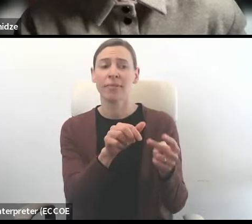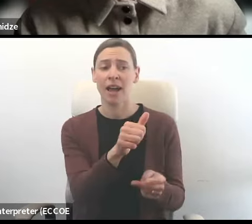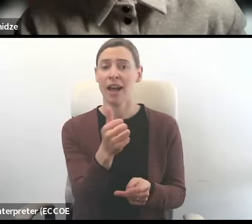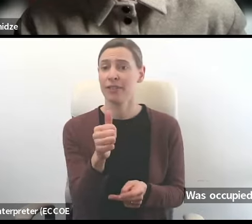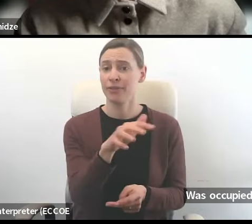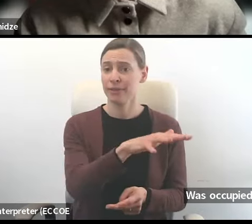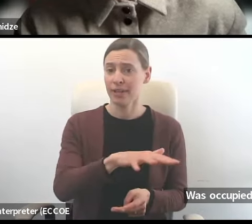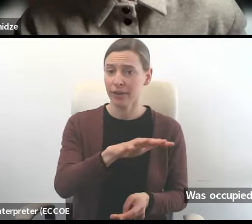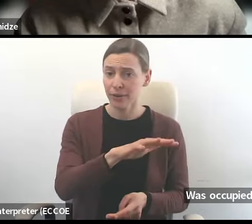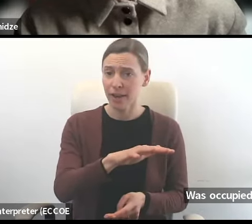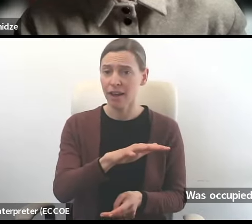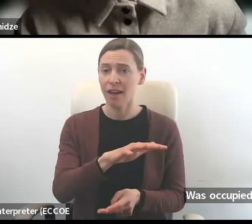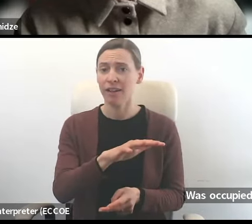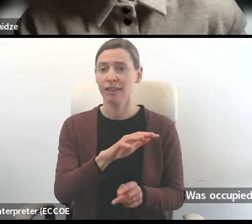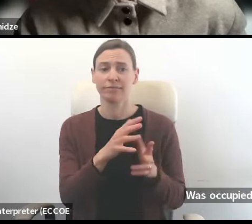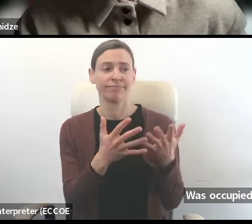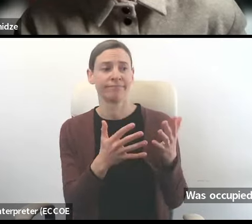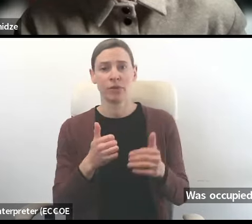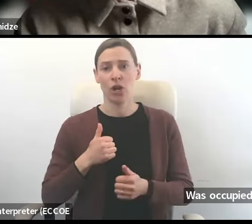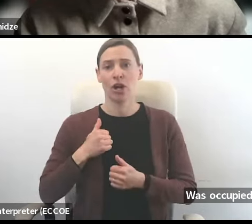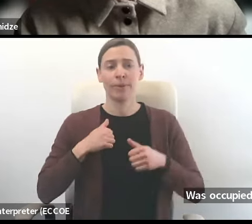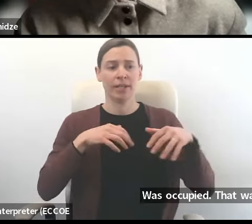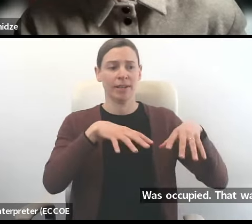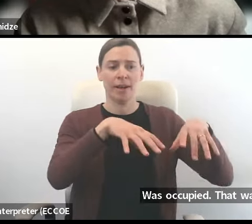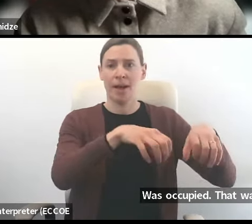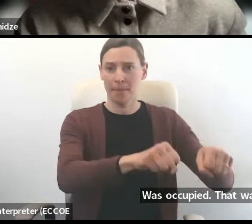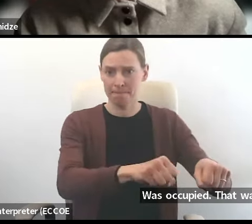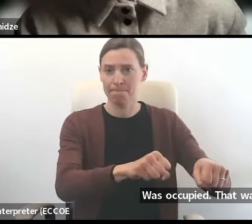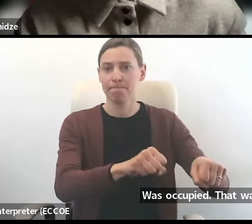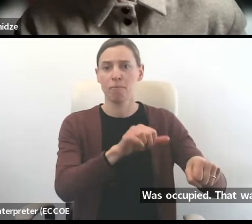my grandparents' village house. And